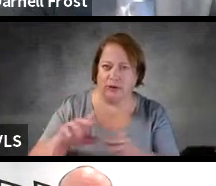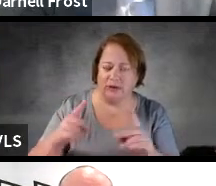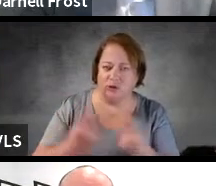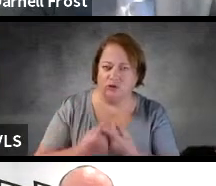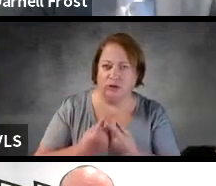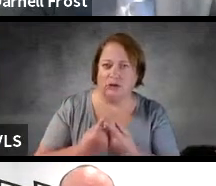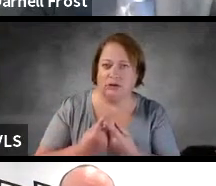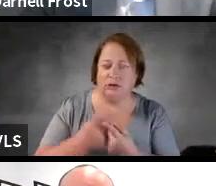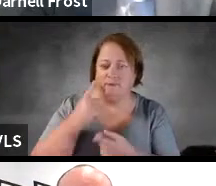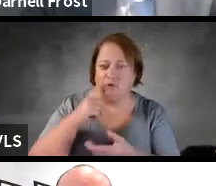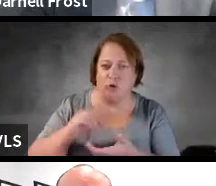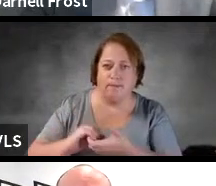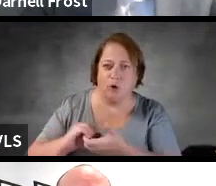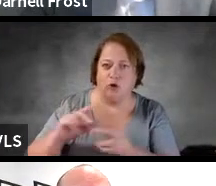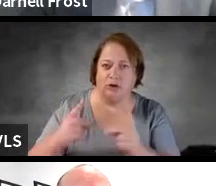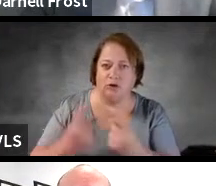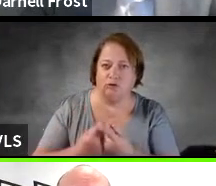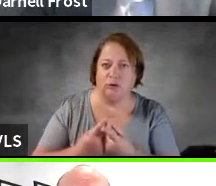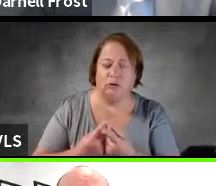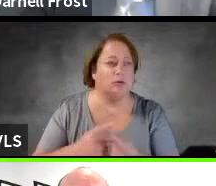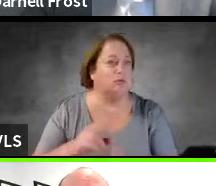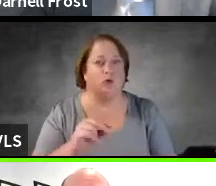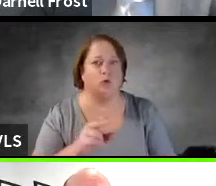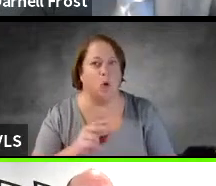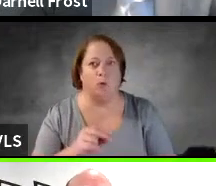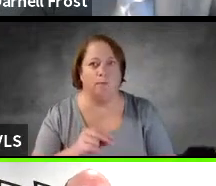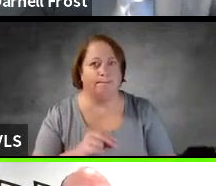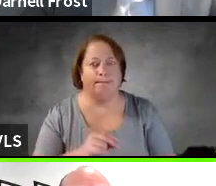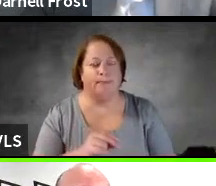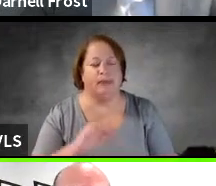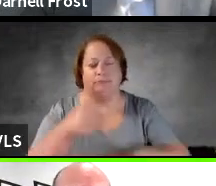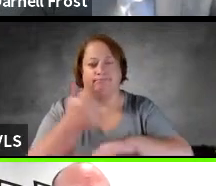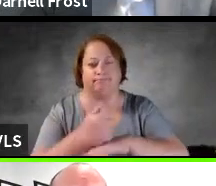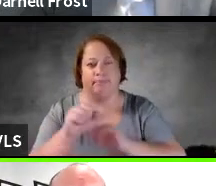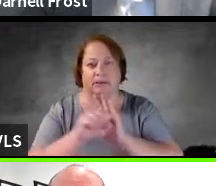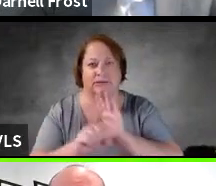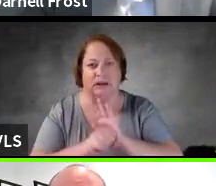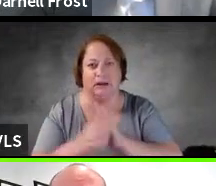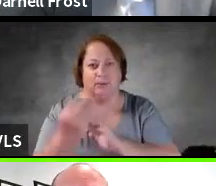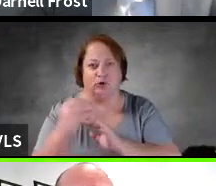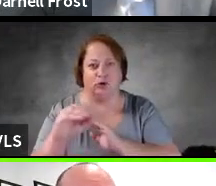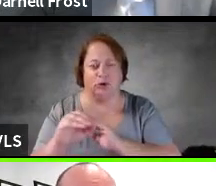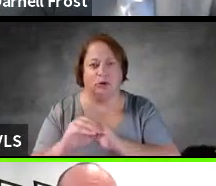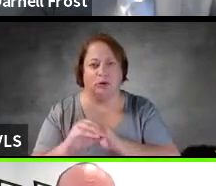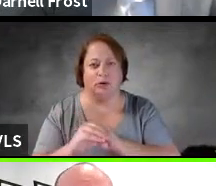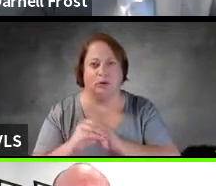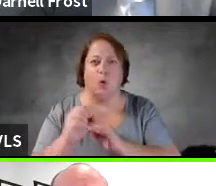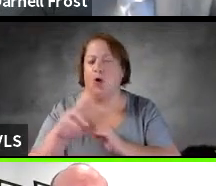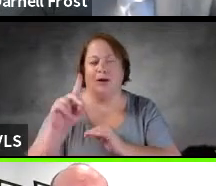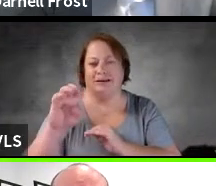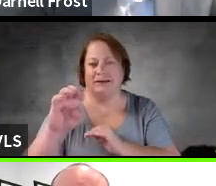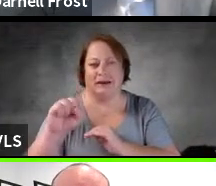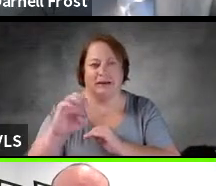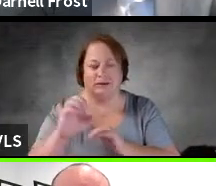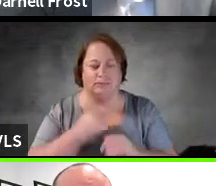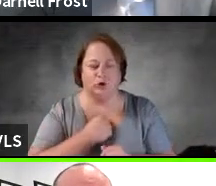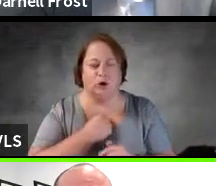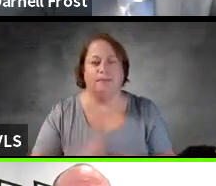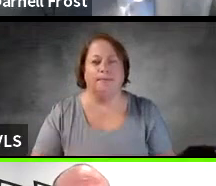for partner districts? No, that is something that is set by the state of Missouri, or by DESE, I'm sorry.